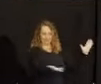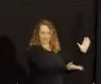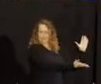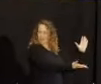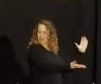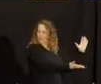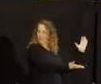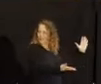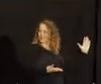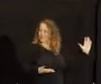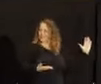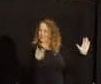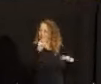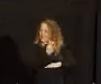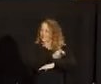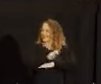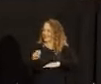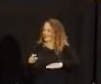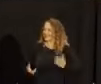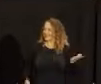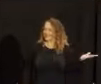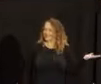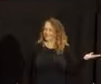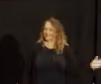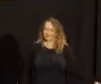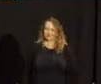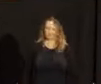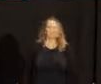stage this morning.